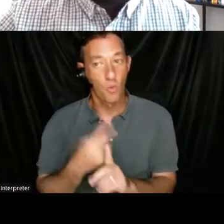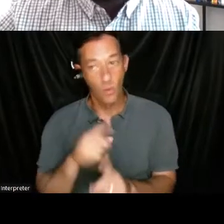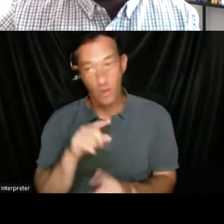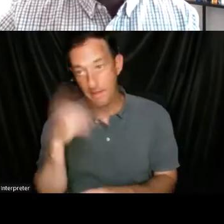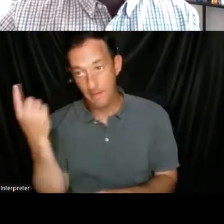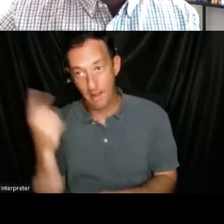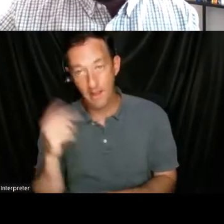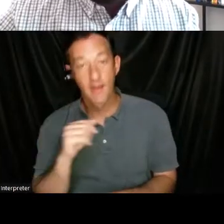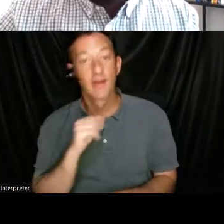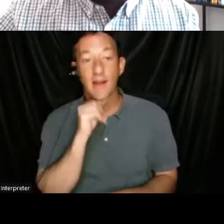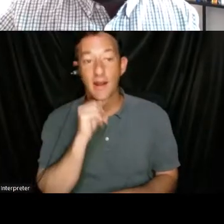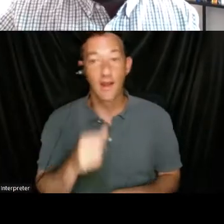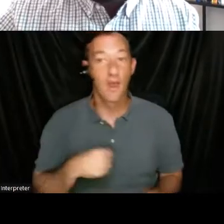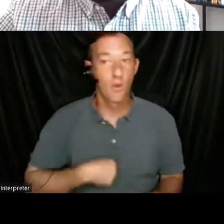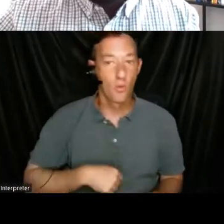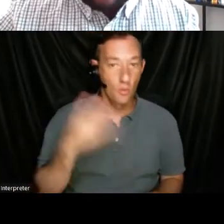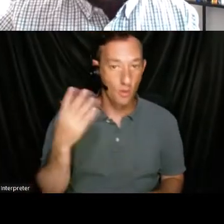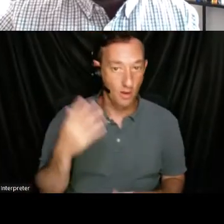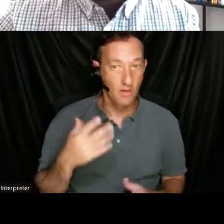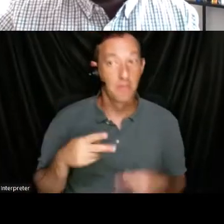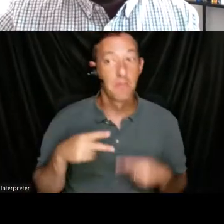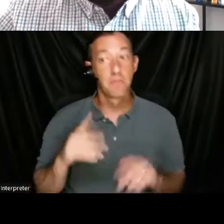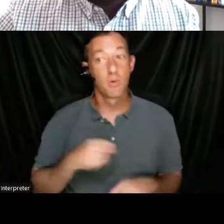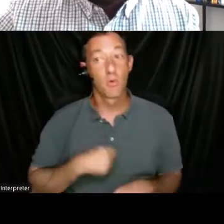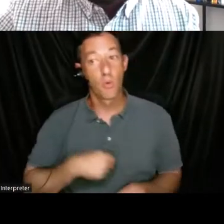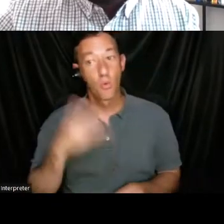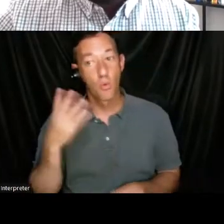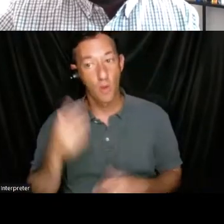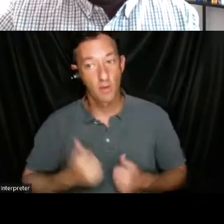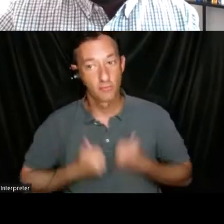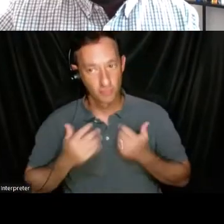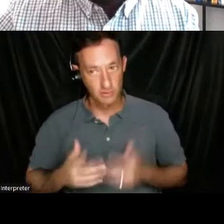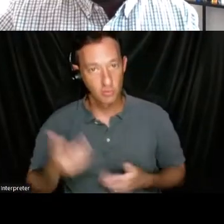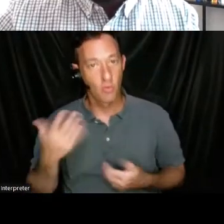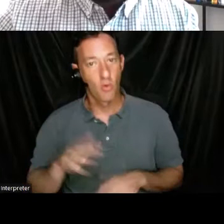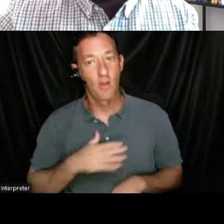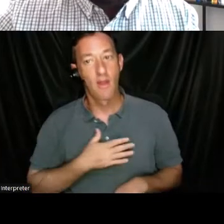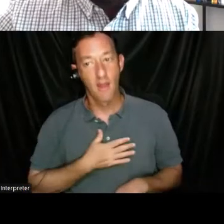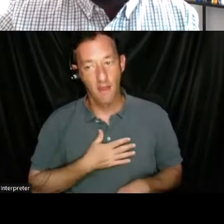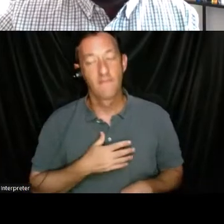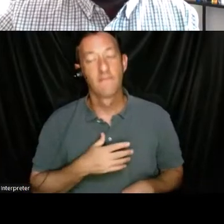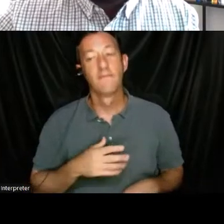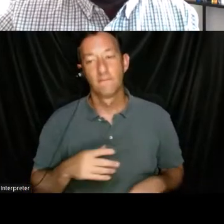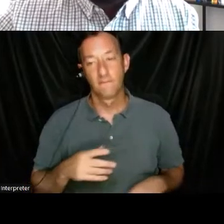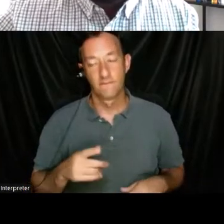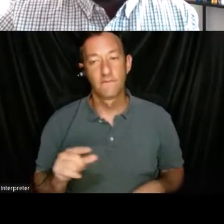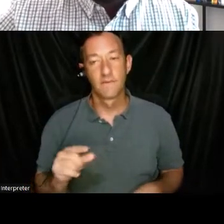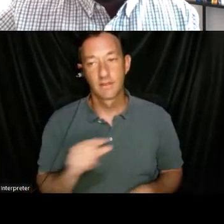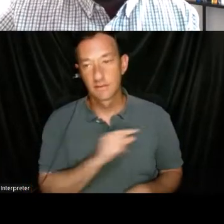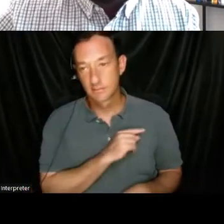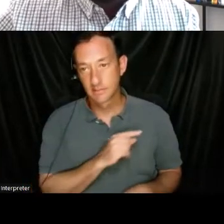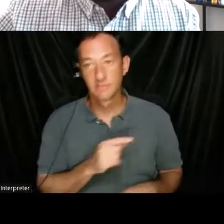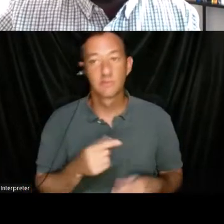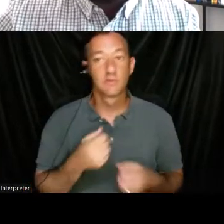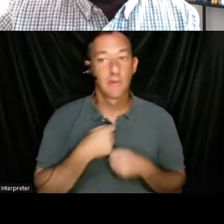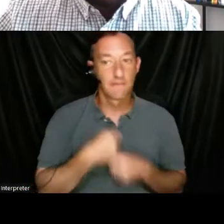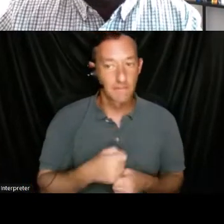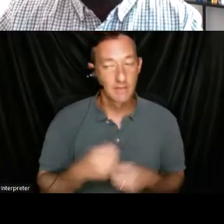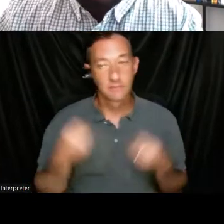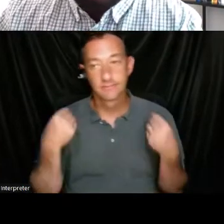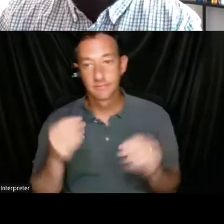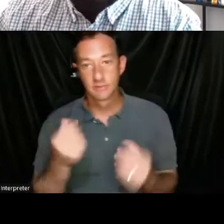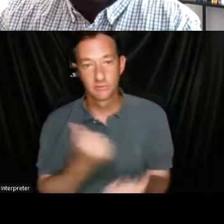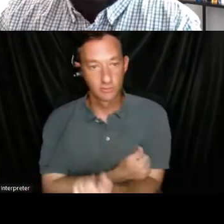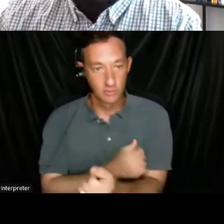white residents, they allow a white resident who has a conviction of illegal manufacture or distribution of a controlled substance, this exemption would